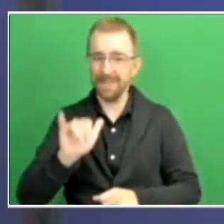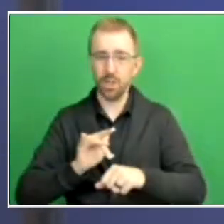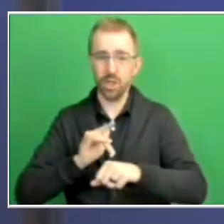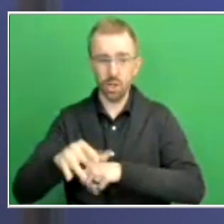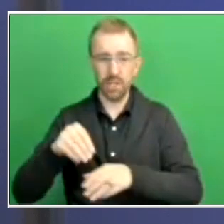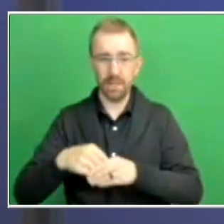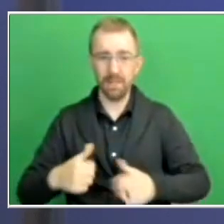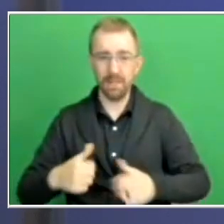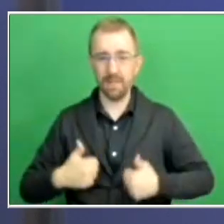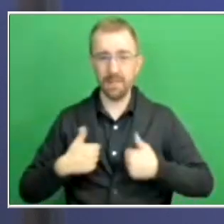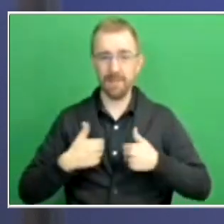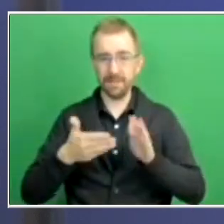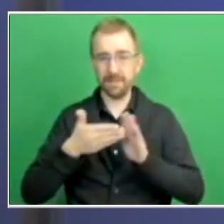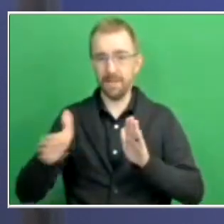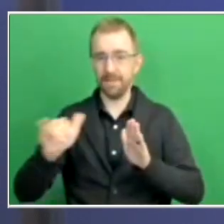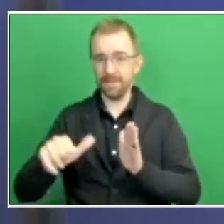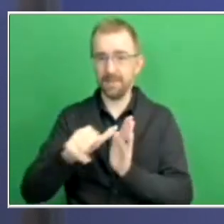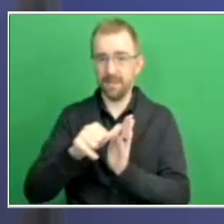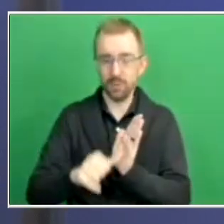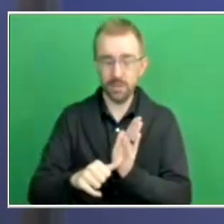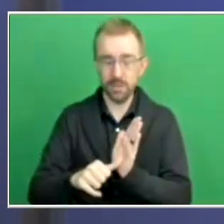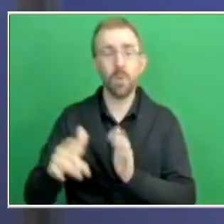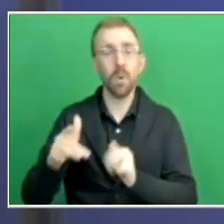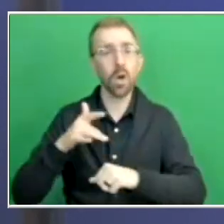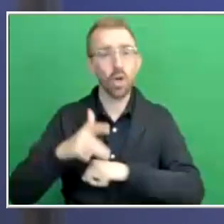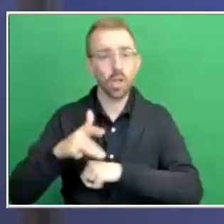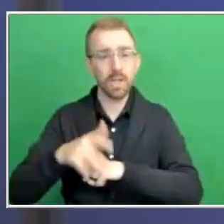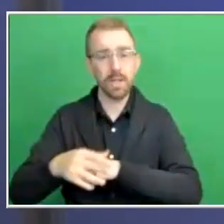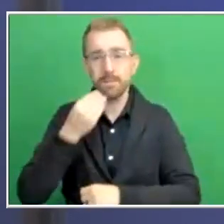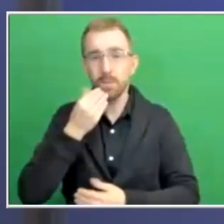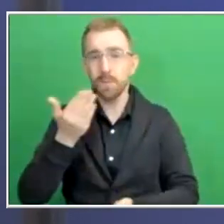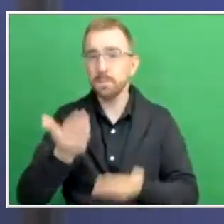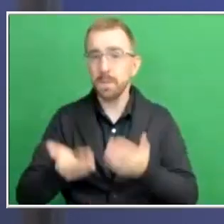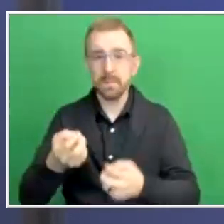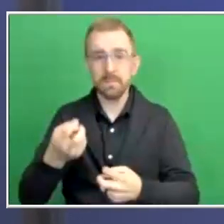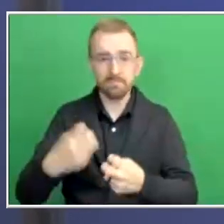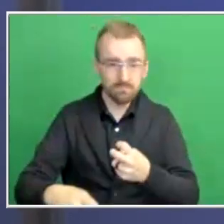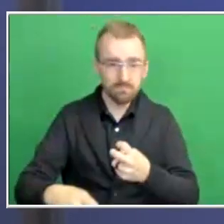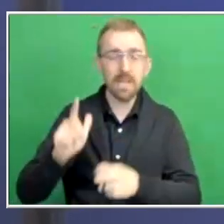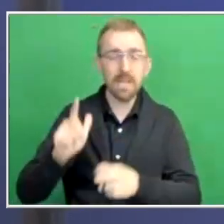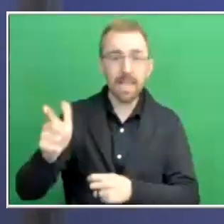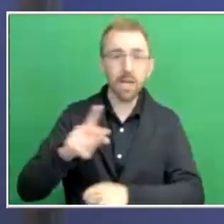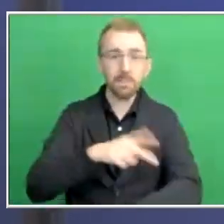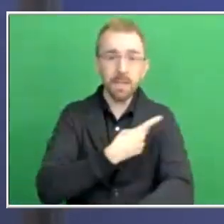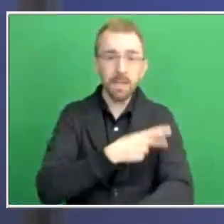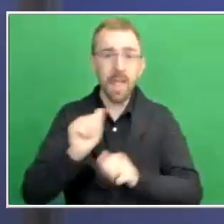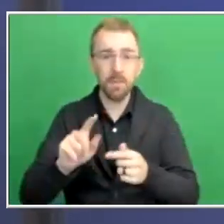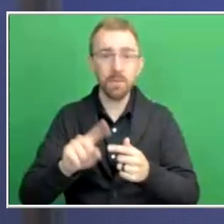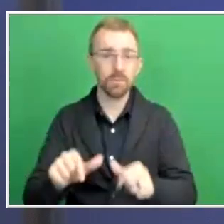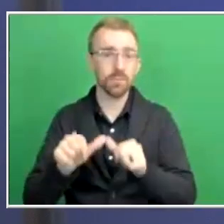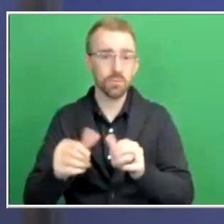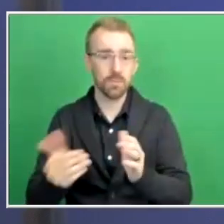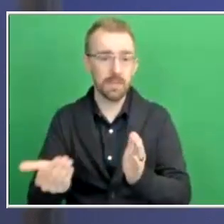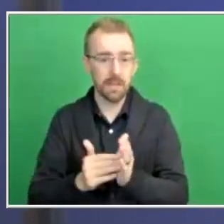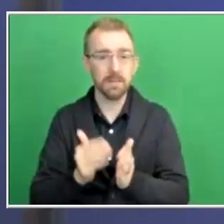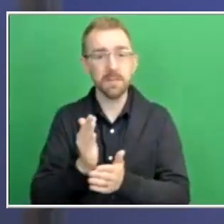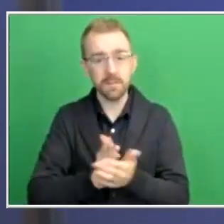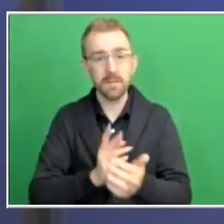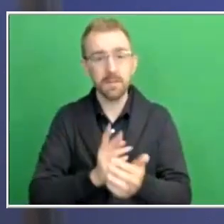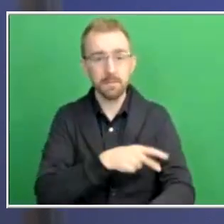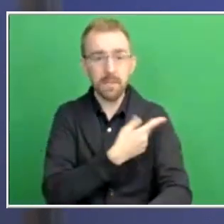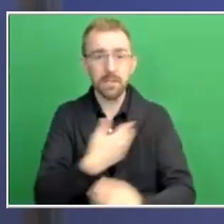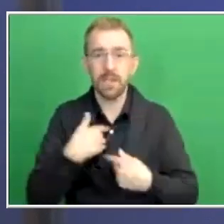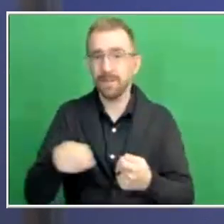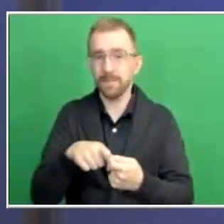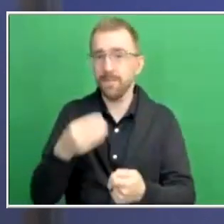these operations. And so early on, foods may be difficult that later patients are able to resume again. Some patients do have certain food triggers that